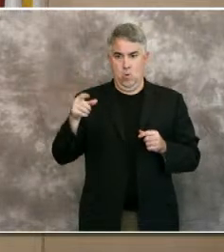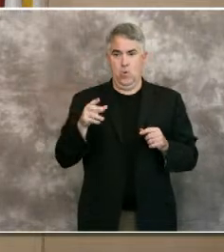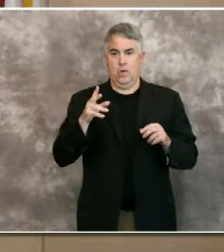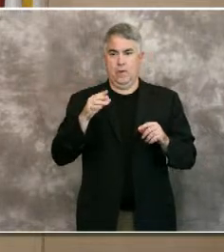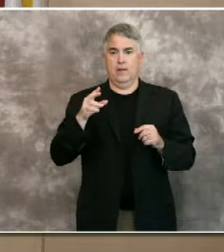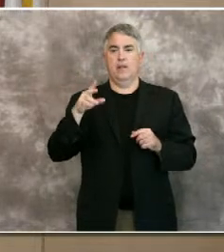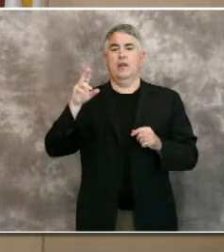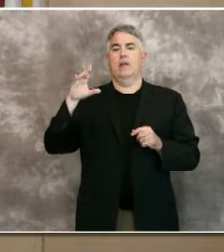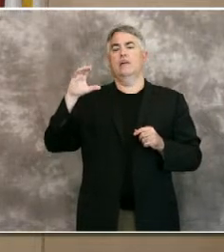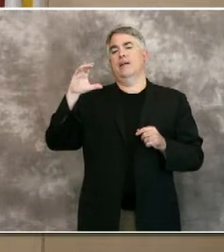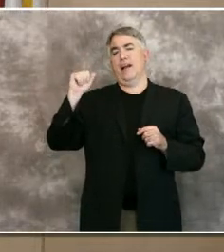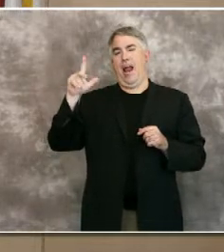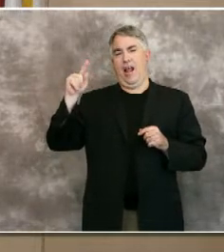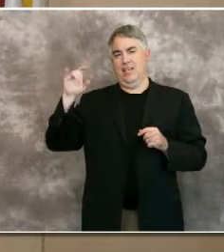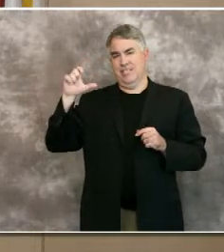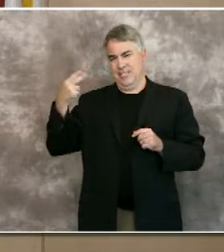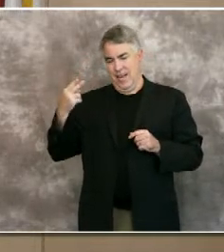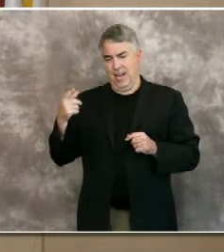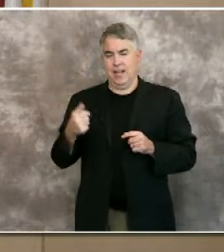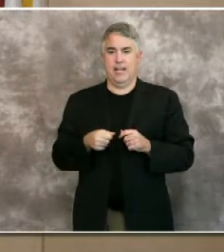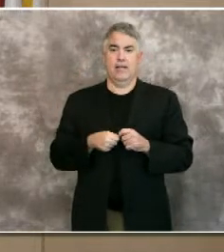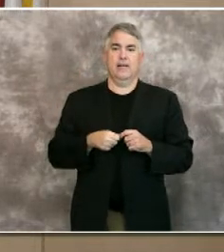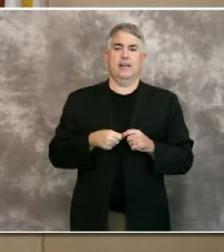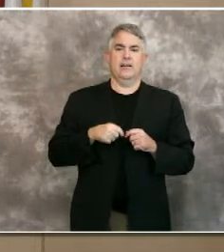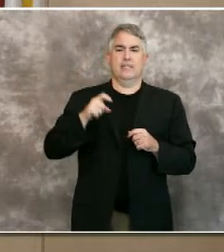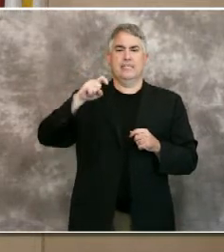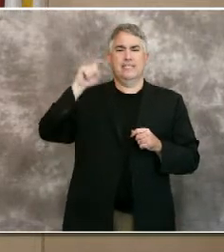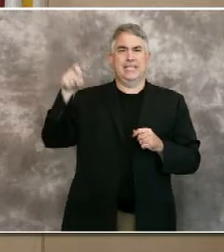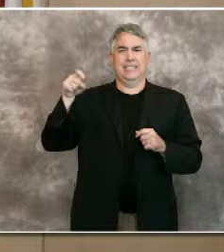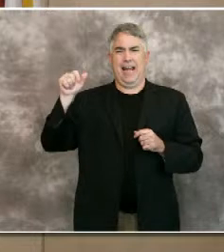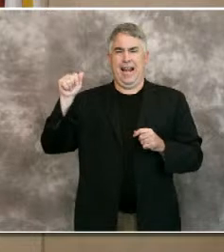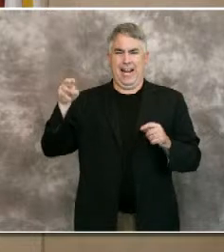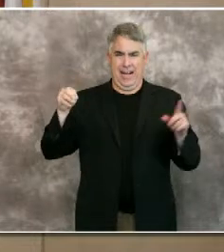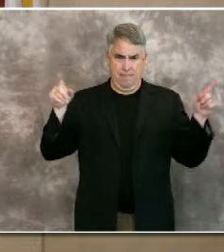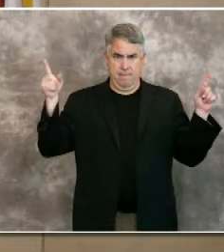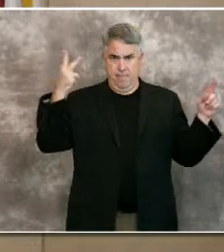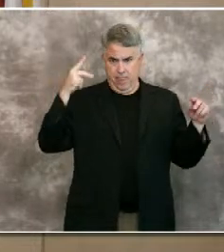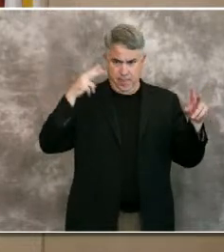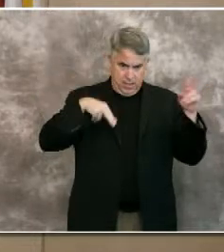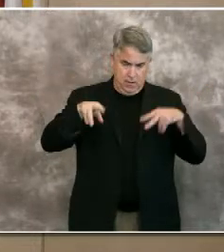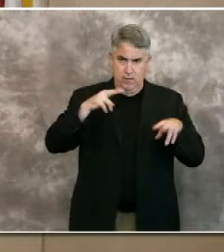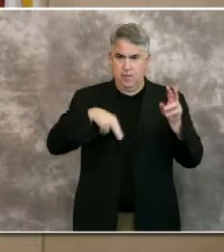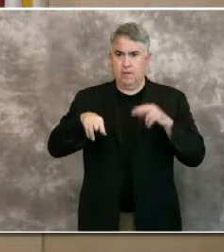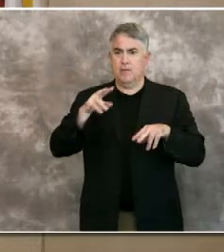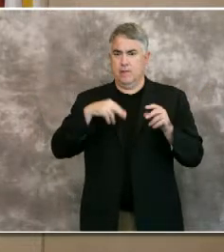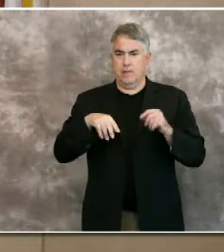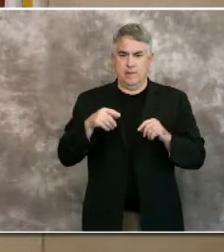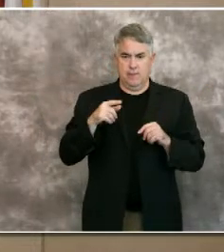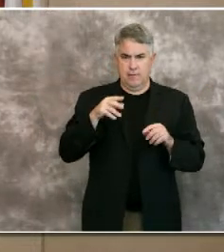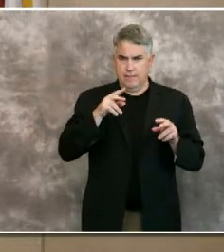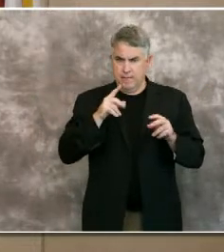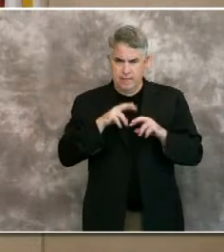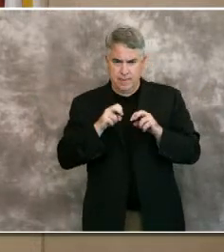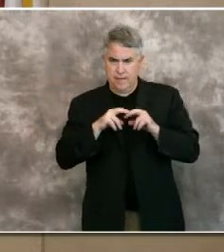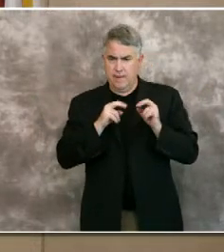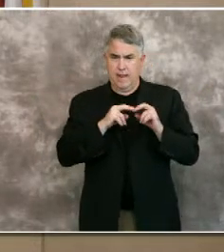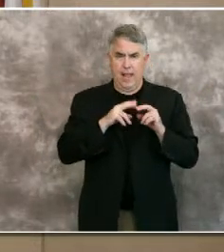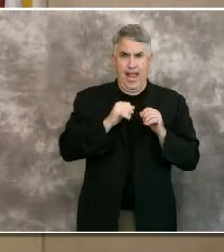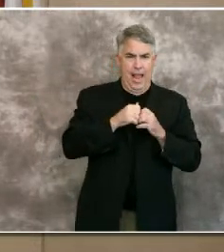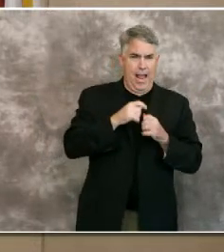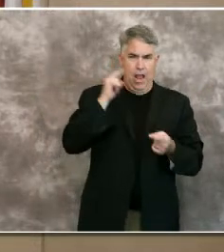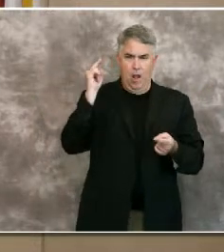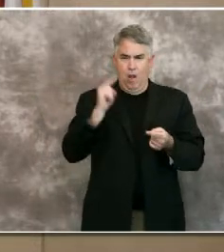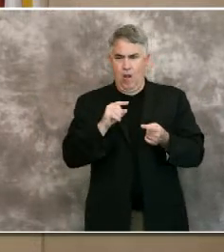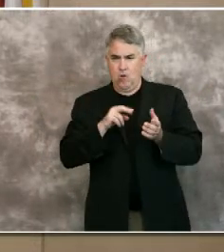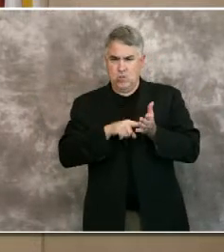Texas A&M worked together recently to analyze the transmission pathways of COVID-19. Their study confirms